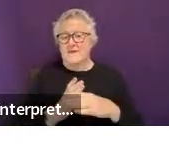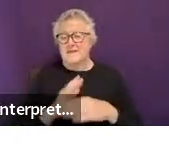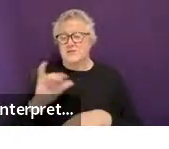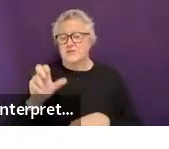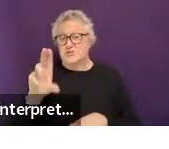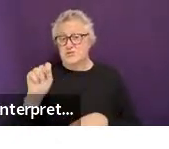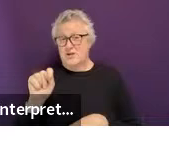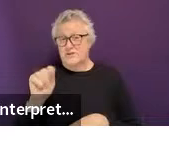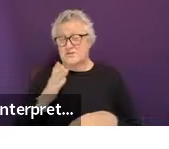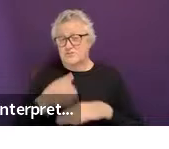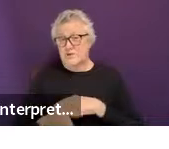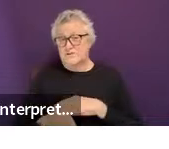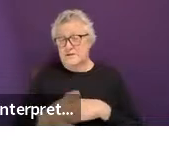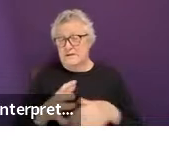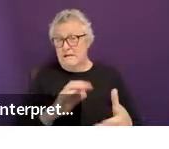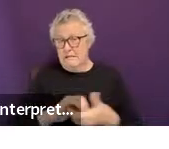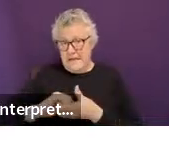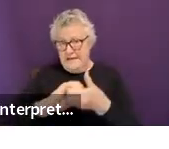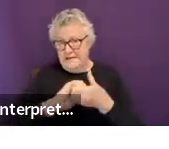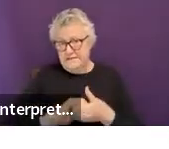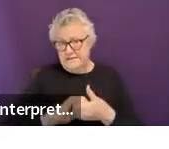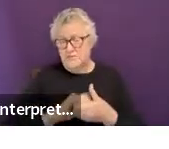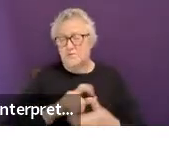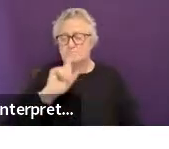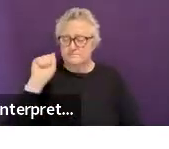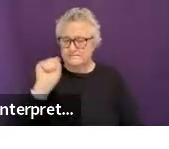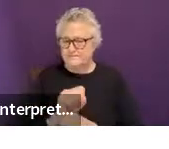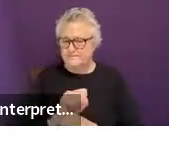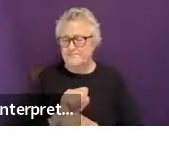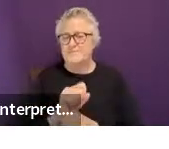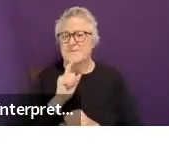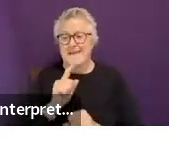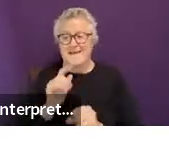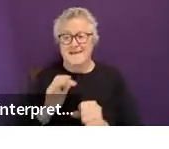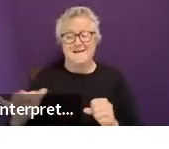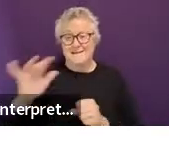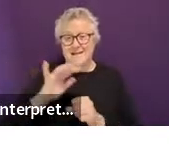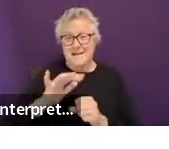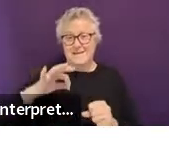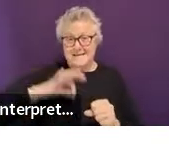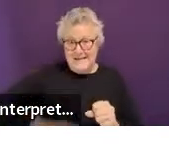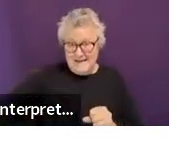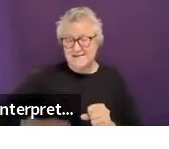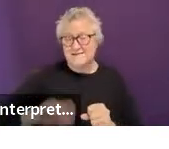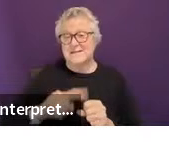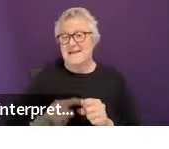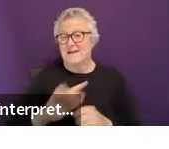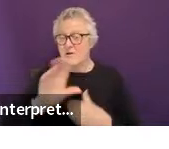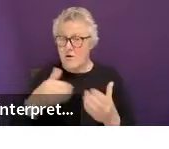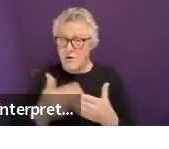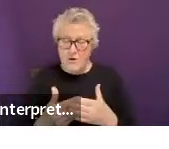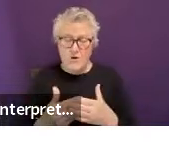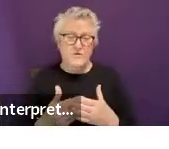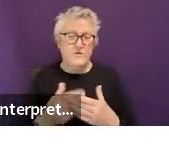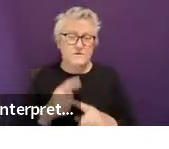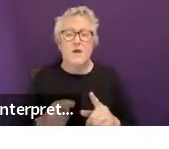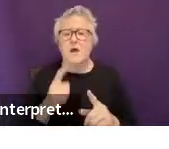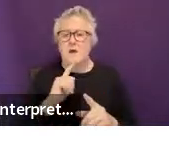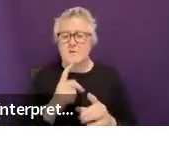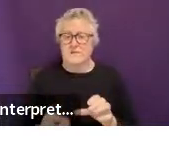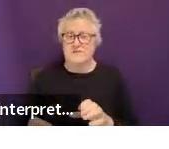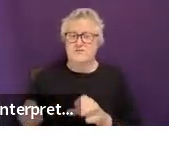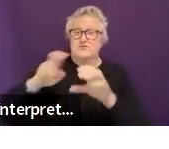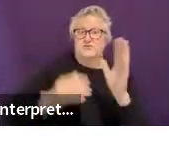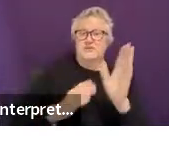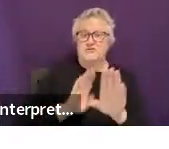working alongside you to ensure that any equity, environmental, and climate gains from our investments are not erased by a big jump in passenger vehicle